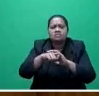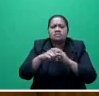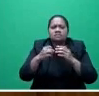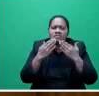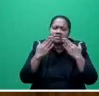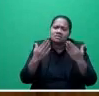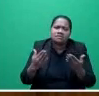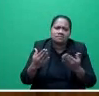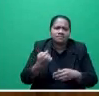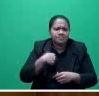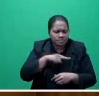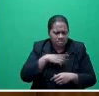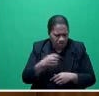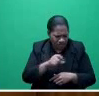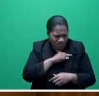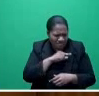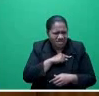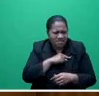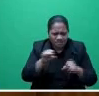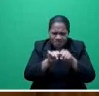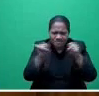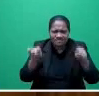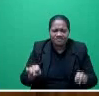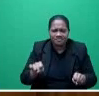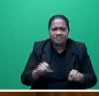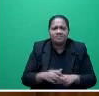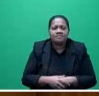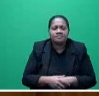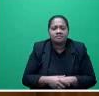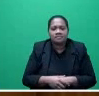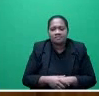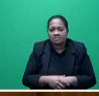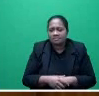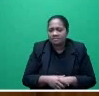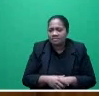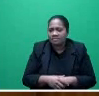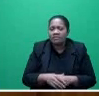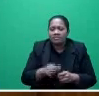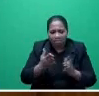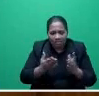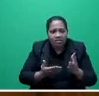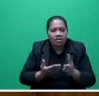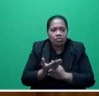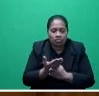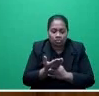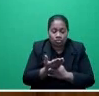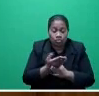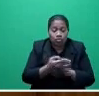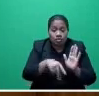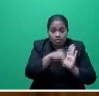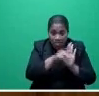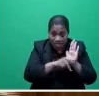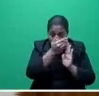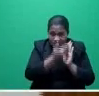thanks to open merit recruitment system. At this juncture, Honorable Speaker, it is through such policies we